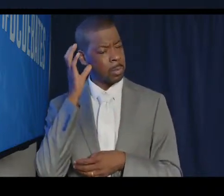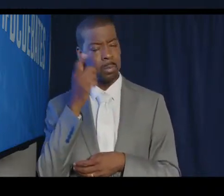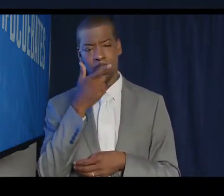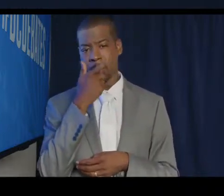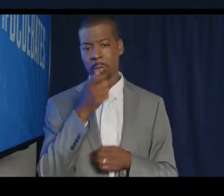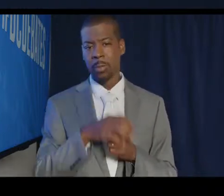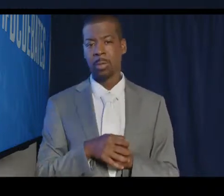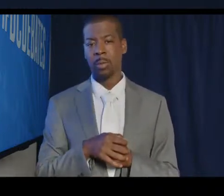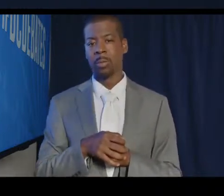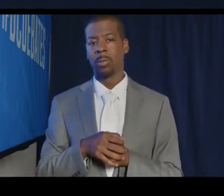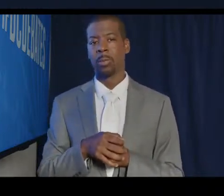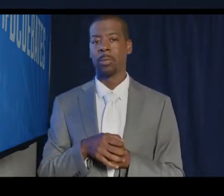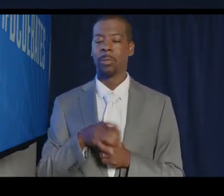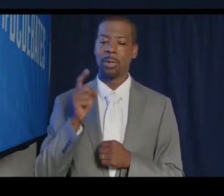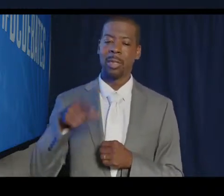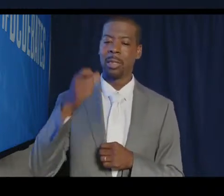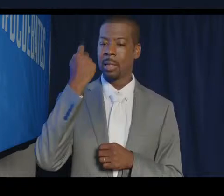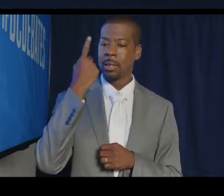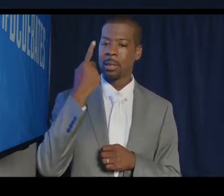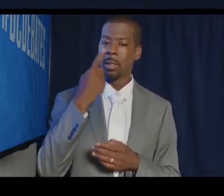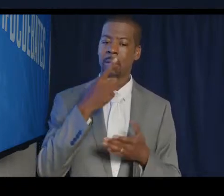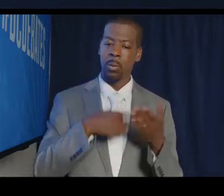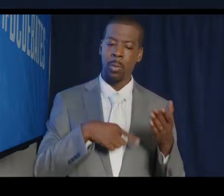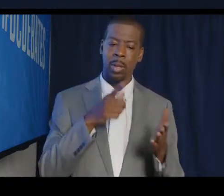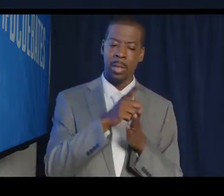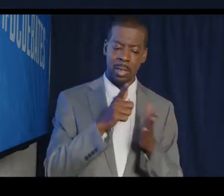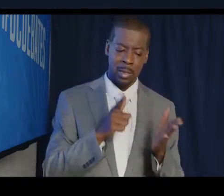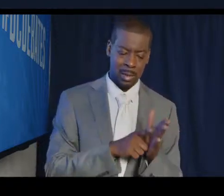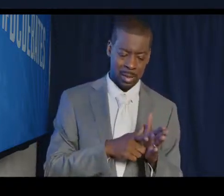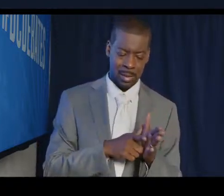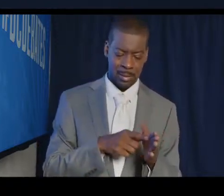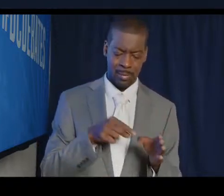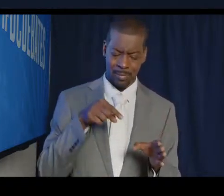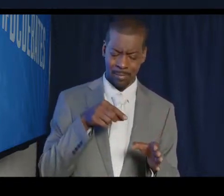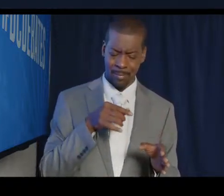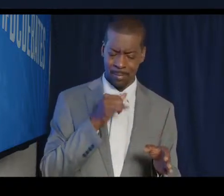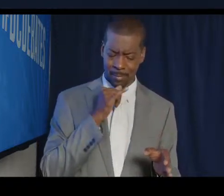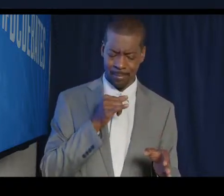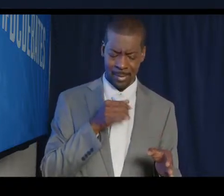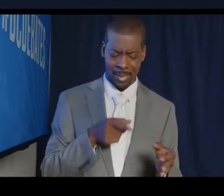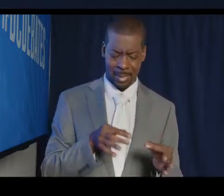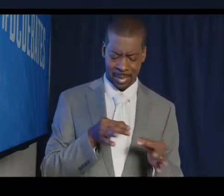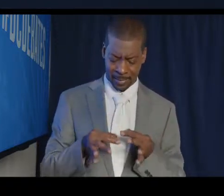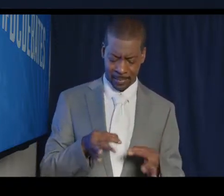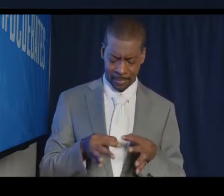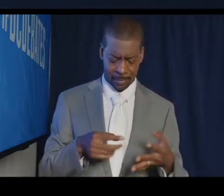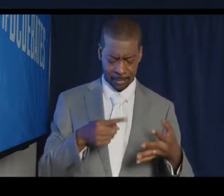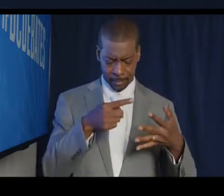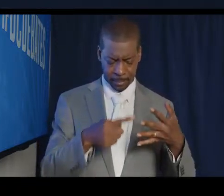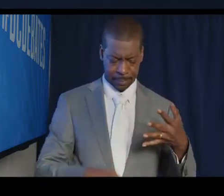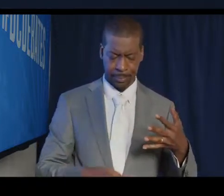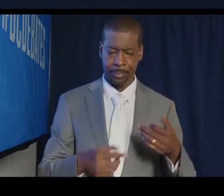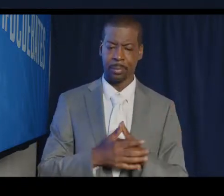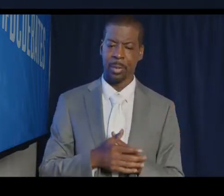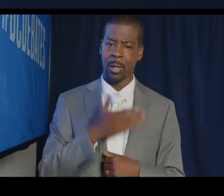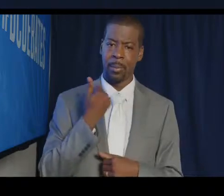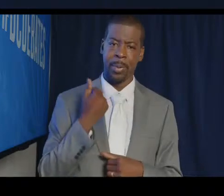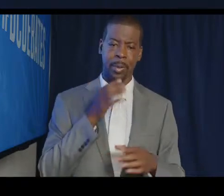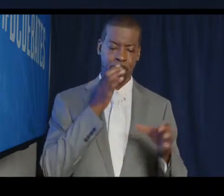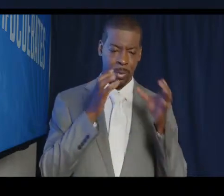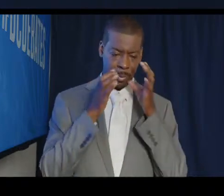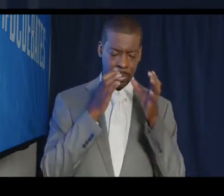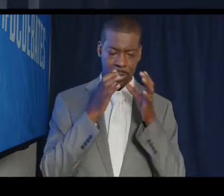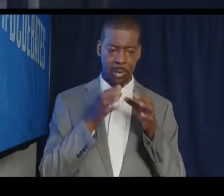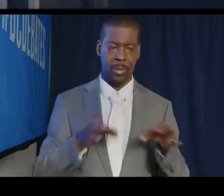as opposed to understanding what a bill really is versus what a bill really isn't. And we need to do better on communicating on our side. Thank